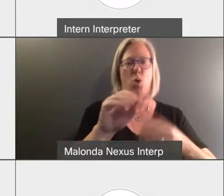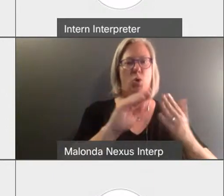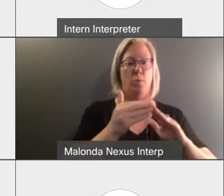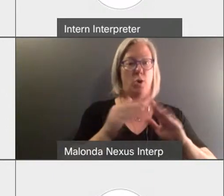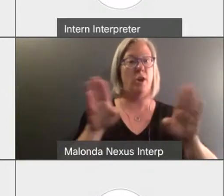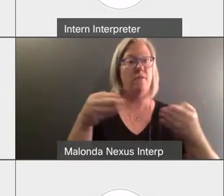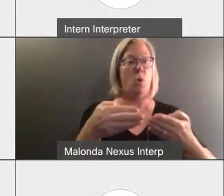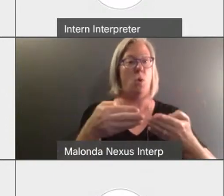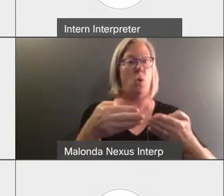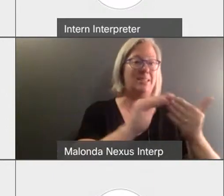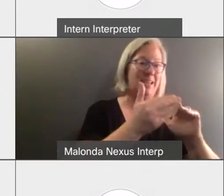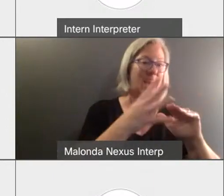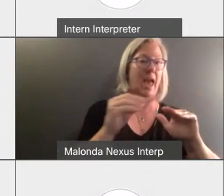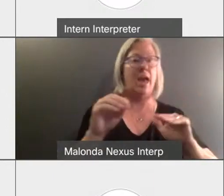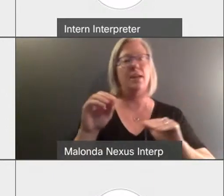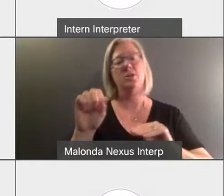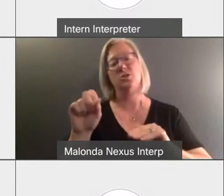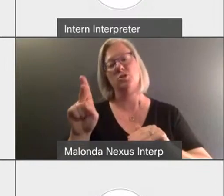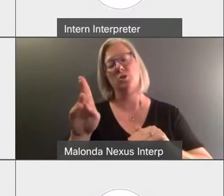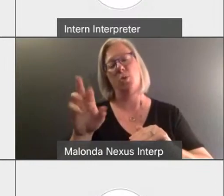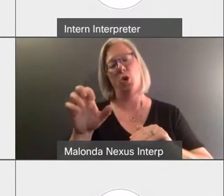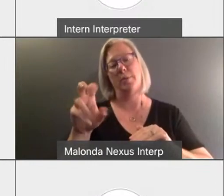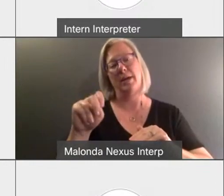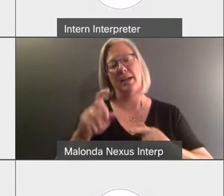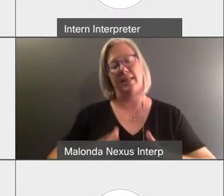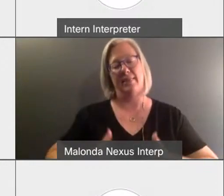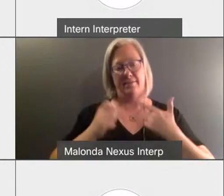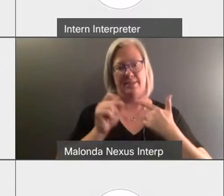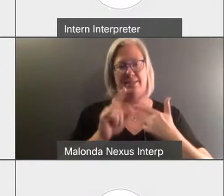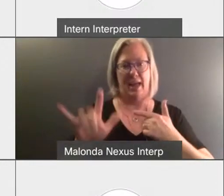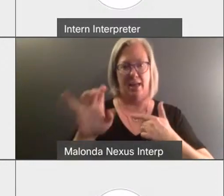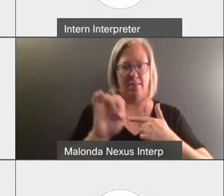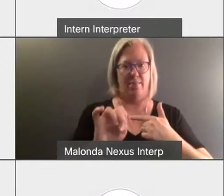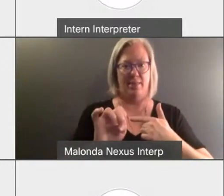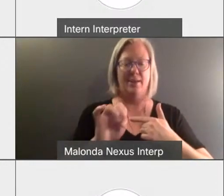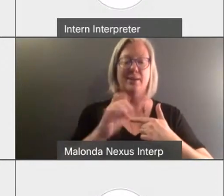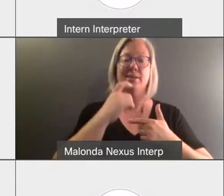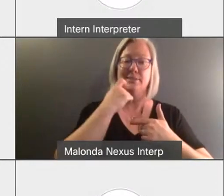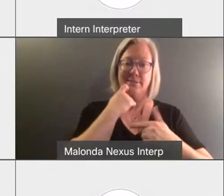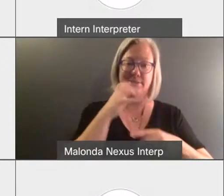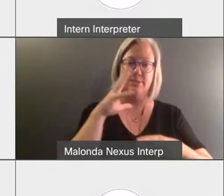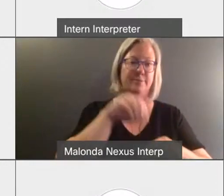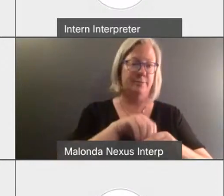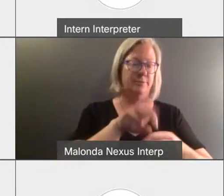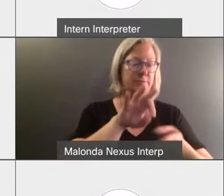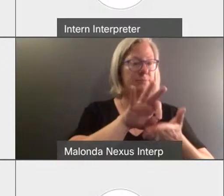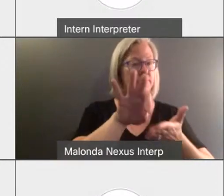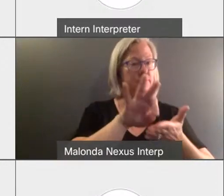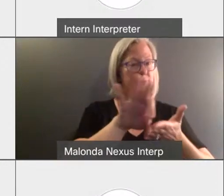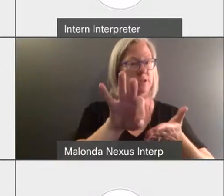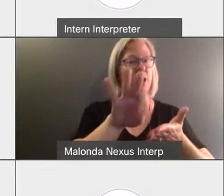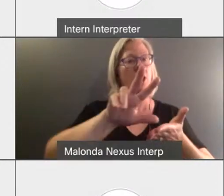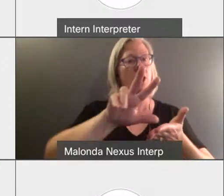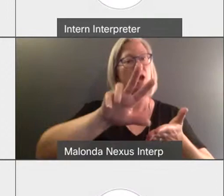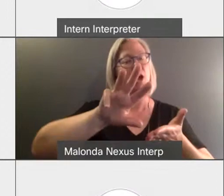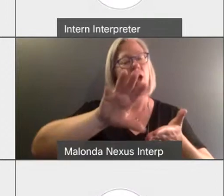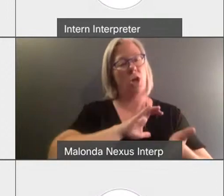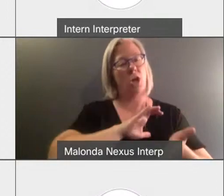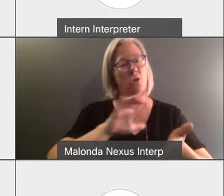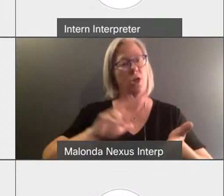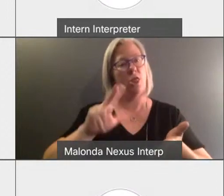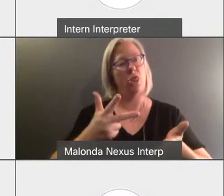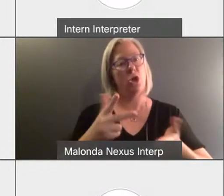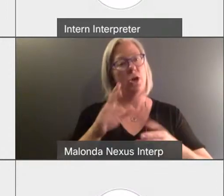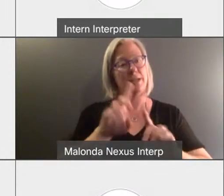and suburban lifestyle. In recent decades, Johnson and Wyandotte counties have been included in the congressional 3rd District as a voting bloc because of the